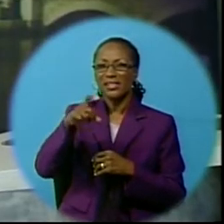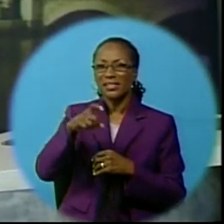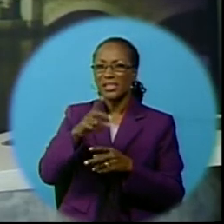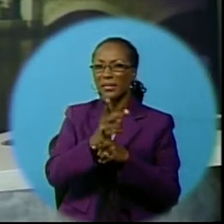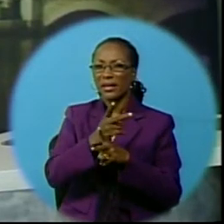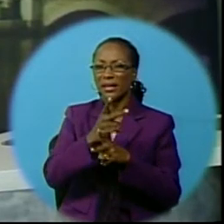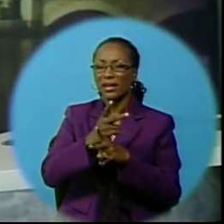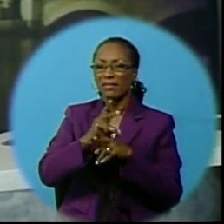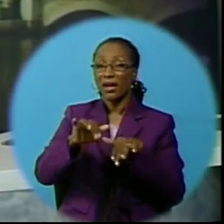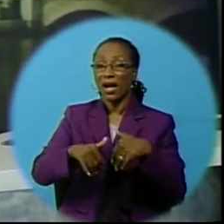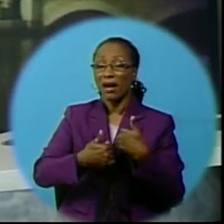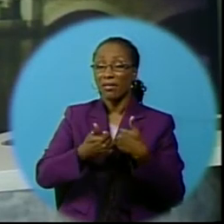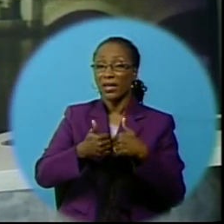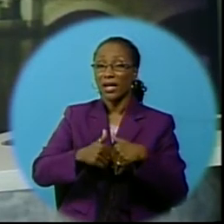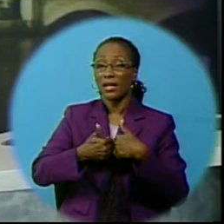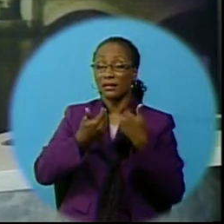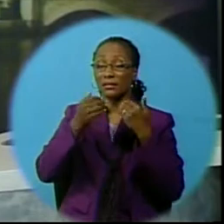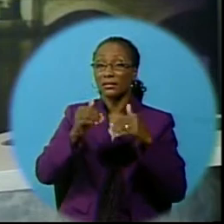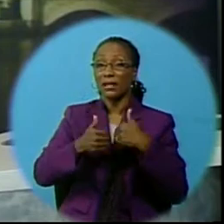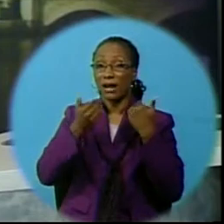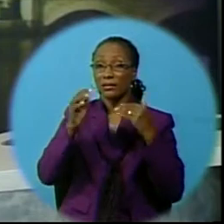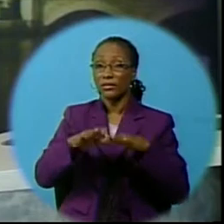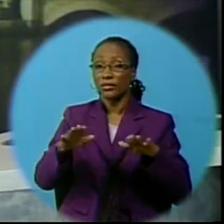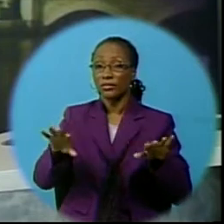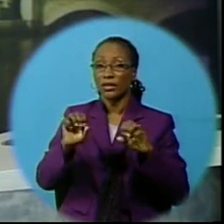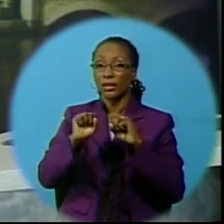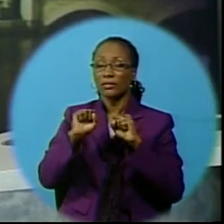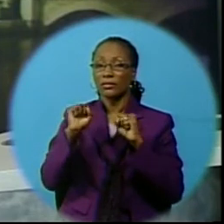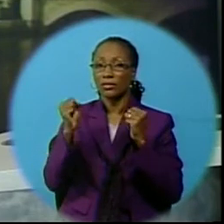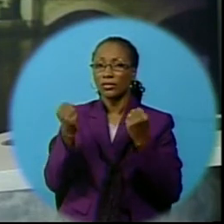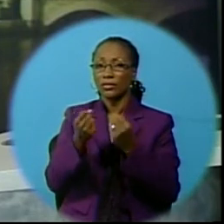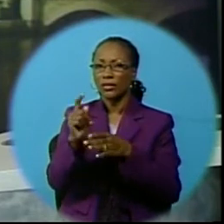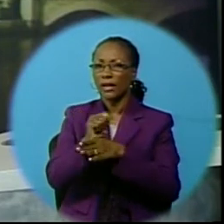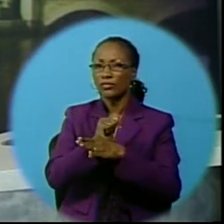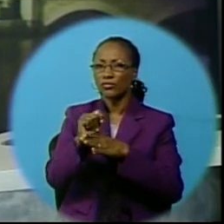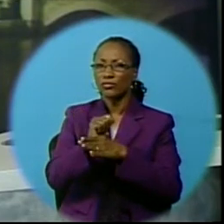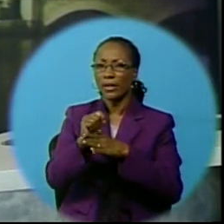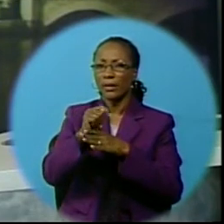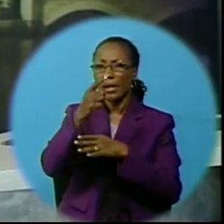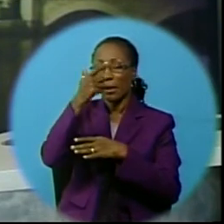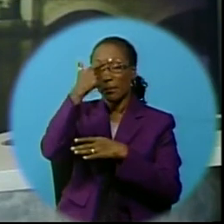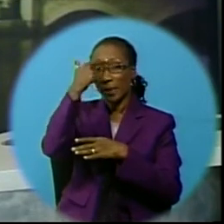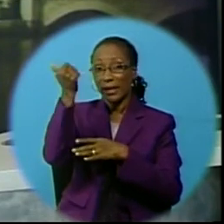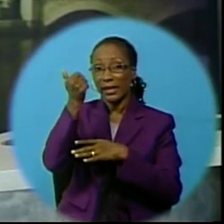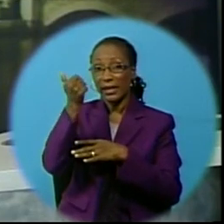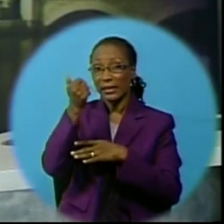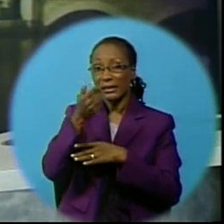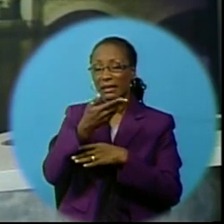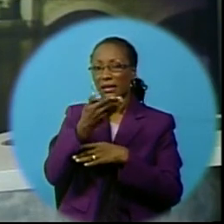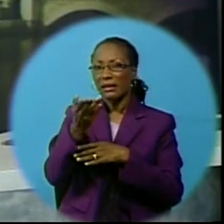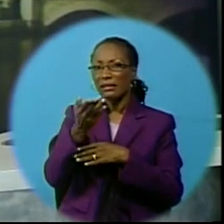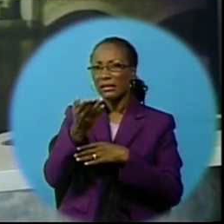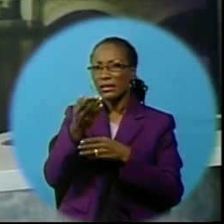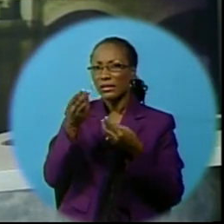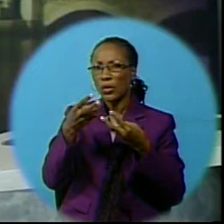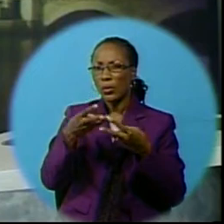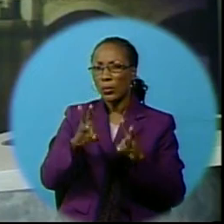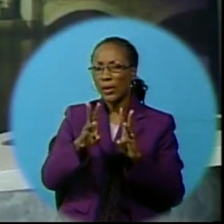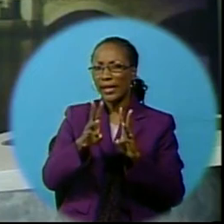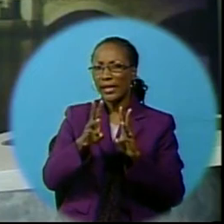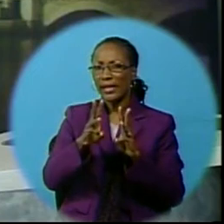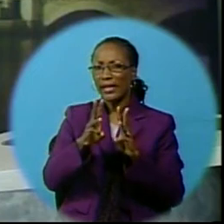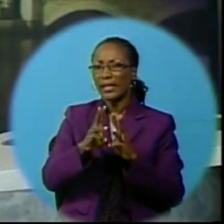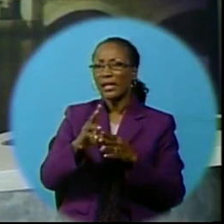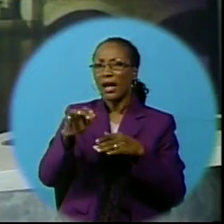need to watch the way their young children are socialized. That's because there is evidence to suggest that the way in which they're being brought up